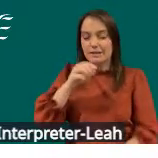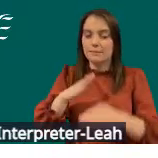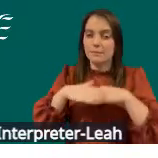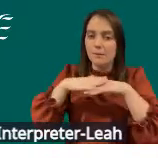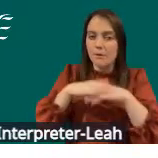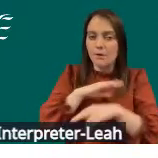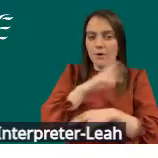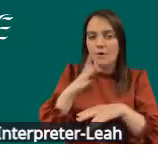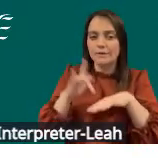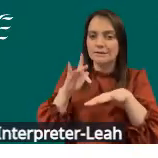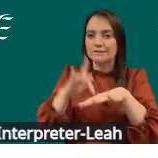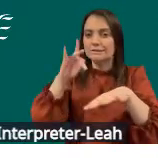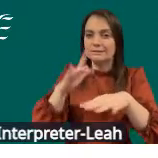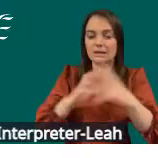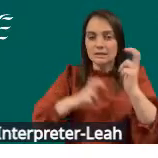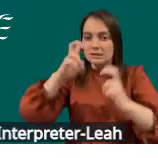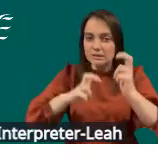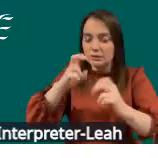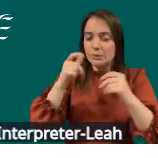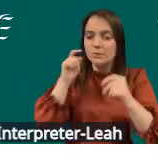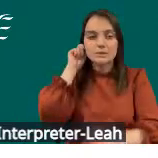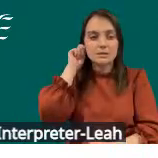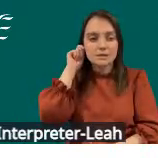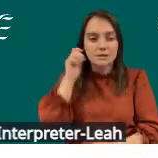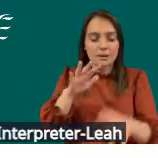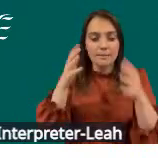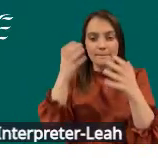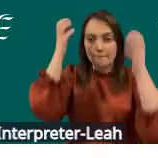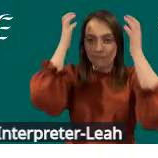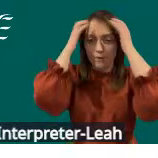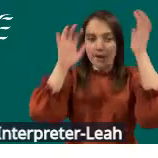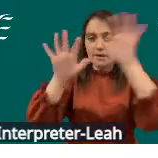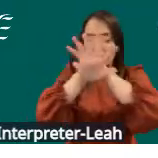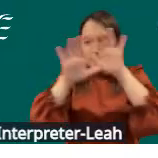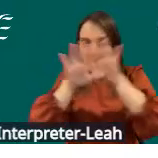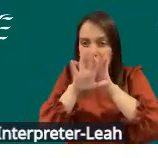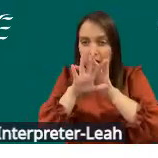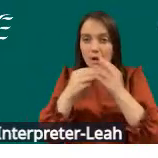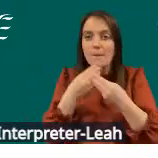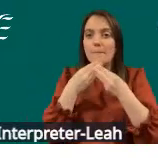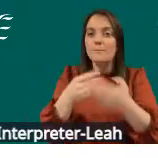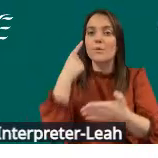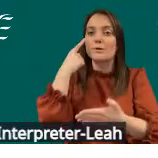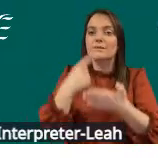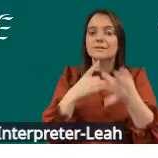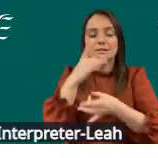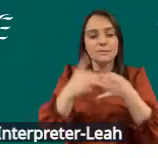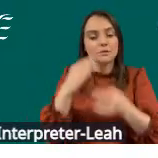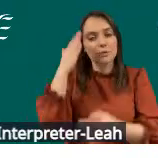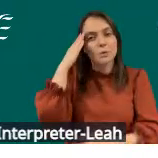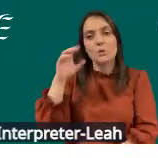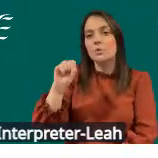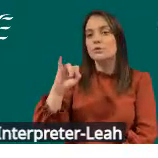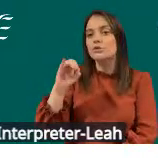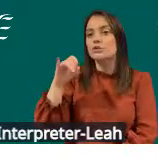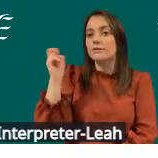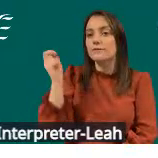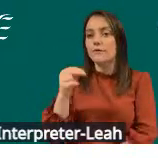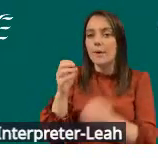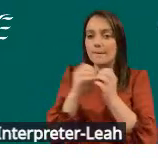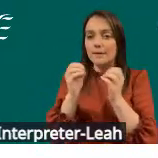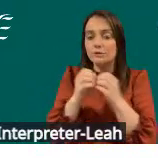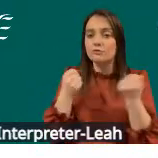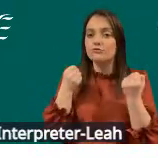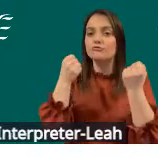They've got the brain fog and the poor decision making, the reduced job performance. And I found, as Siobhan said earlier, that driving on the motorway, that's actually classic.